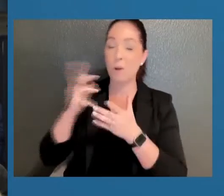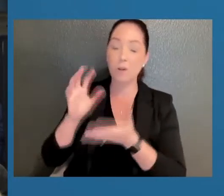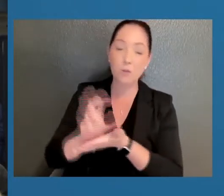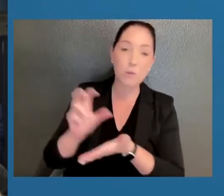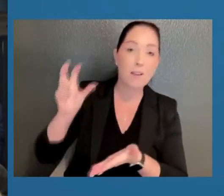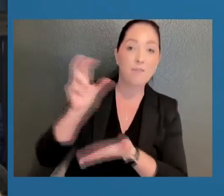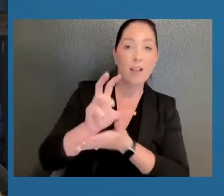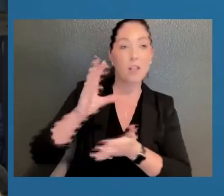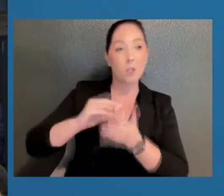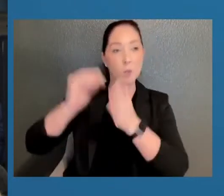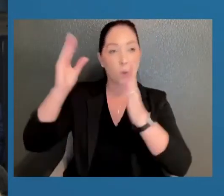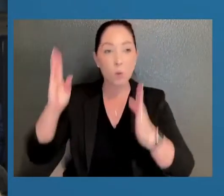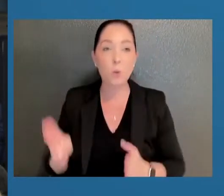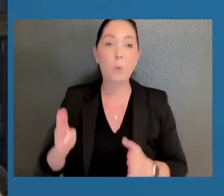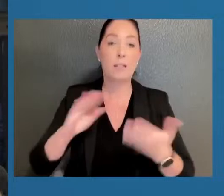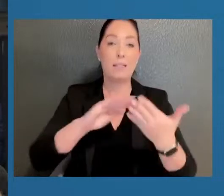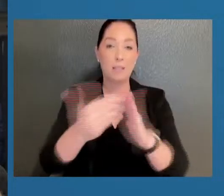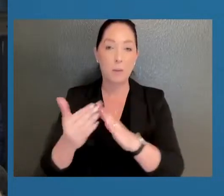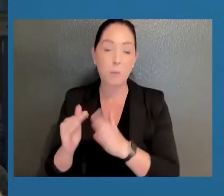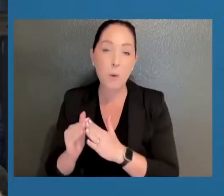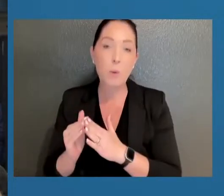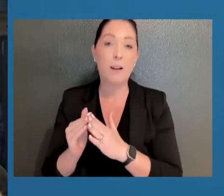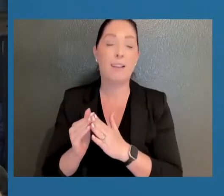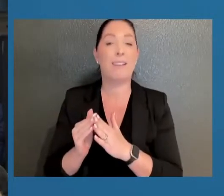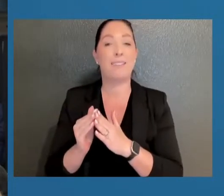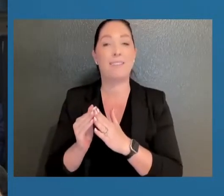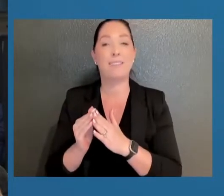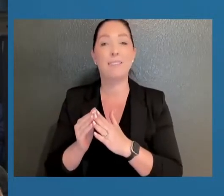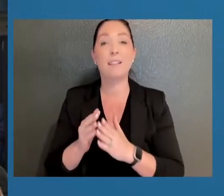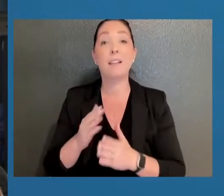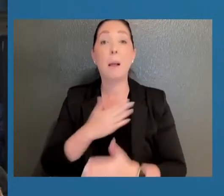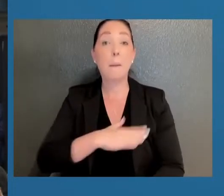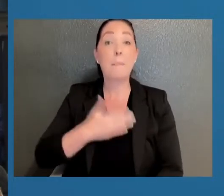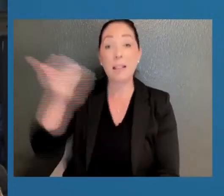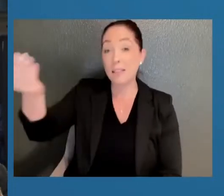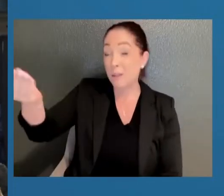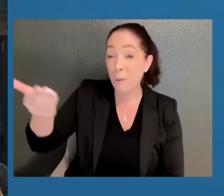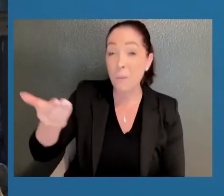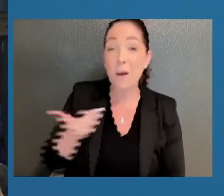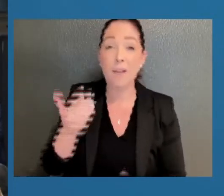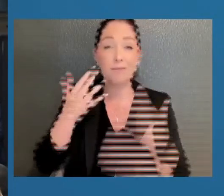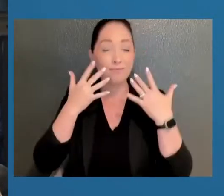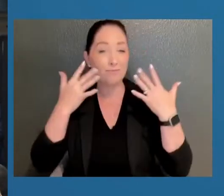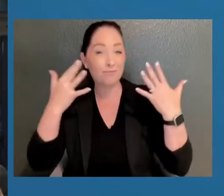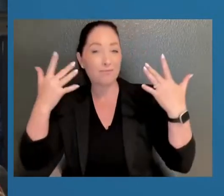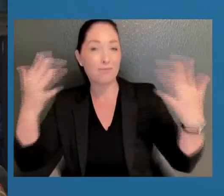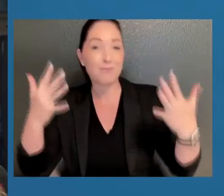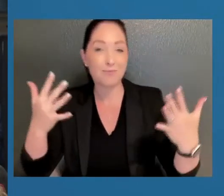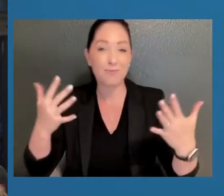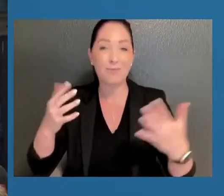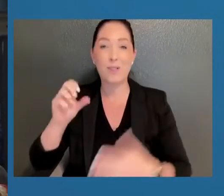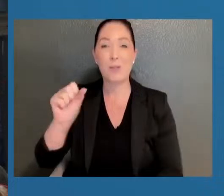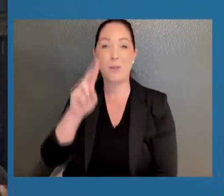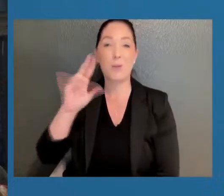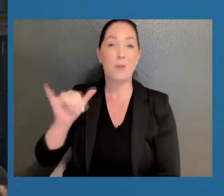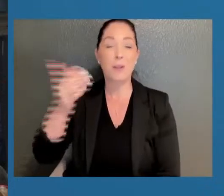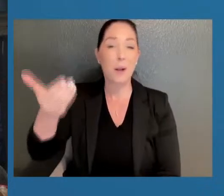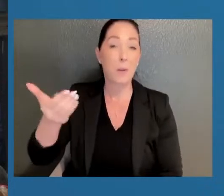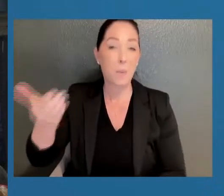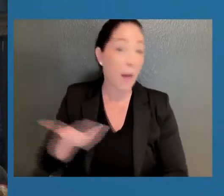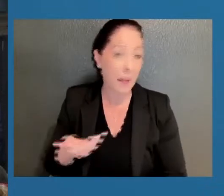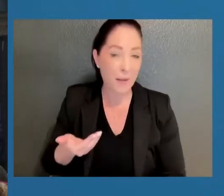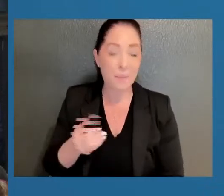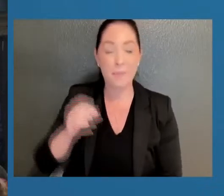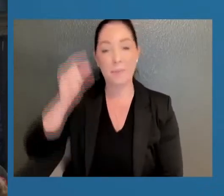and our community. Please join me in giving a warm SUNY Niagara welcome to our governor,